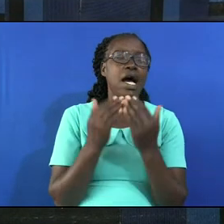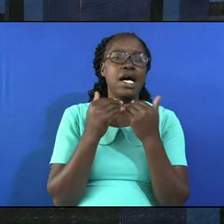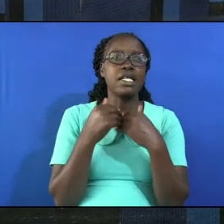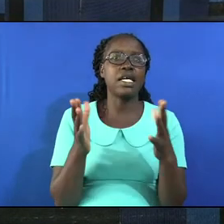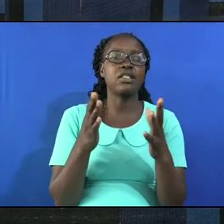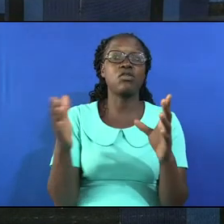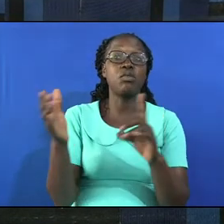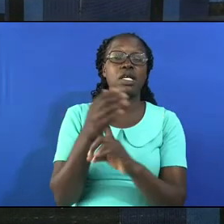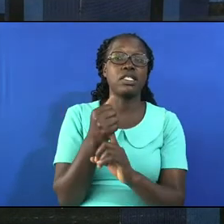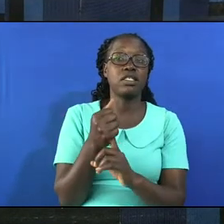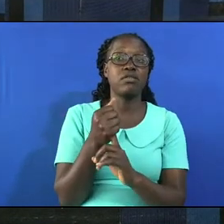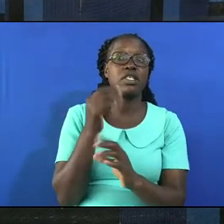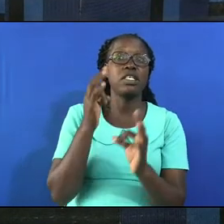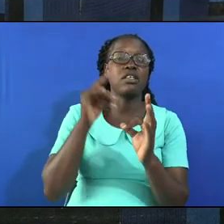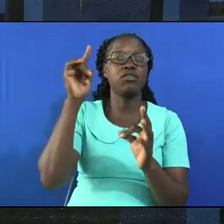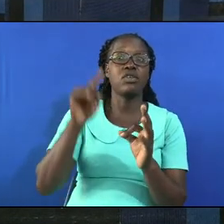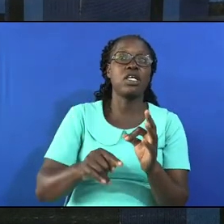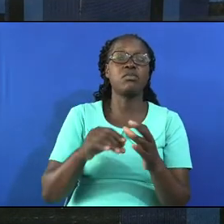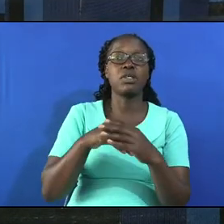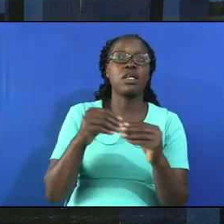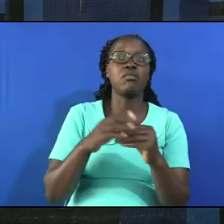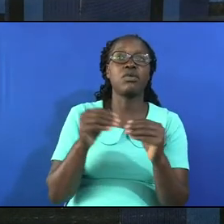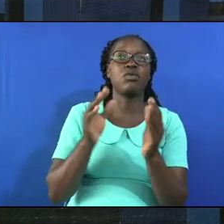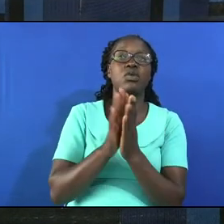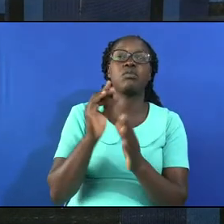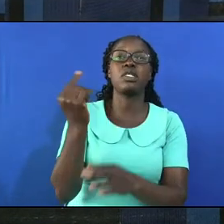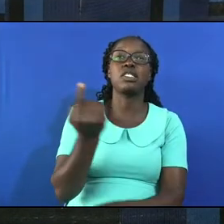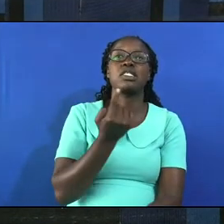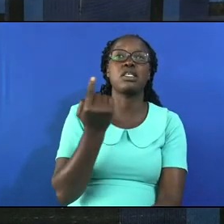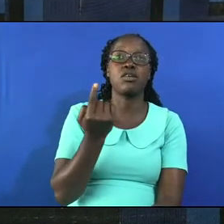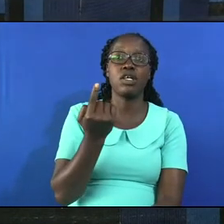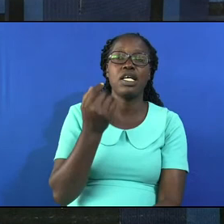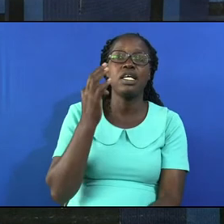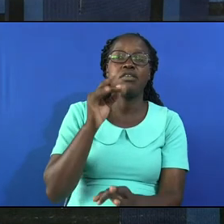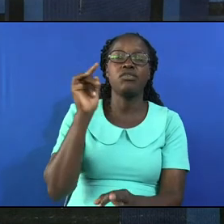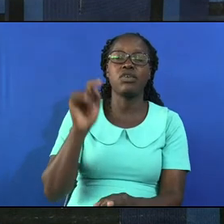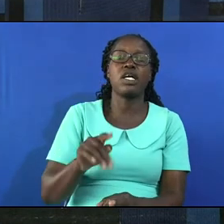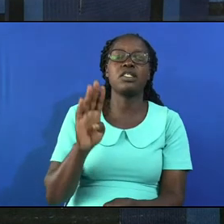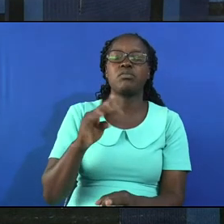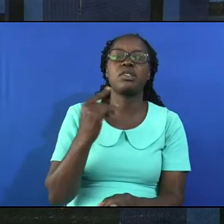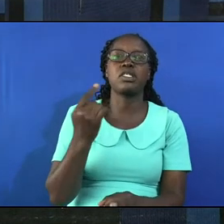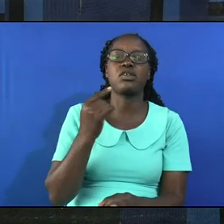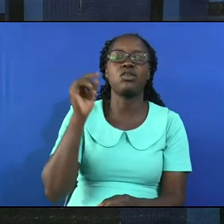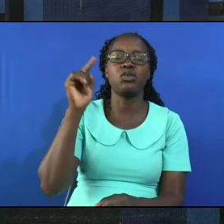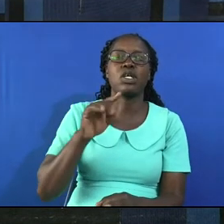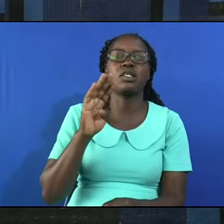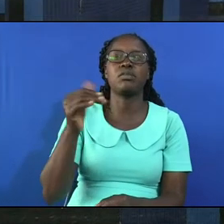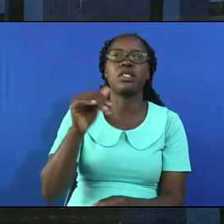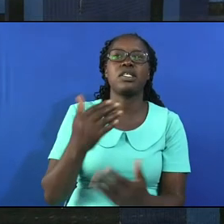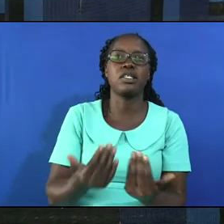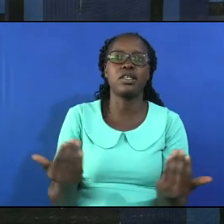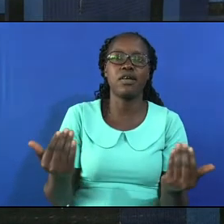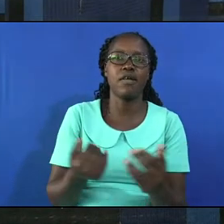Nothing will be achieved if you cannot be comfortable with being single. If you can't be single, you can't be what?